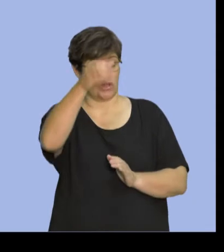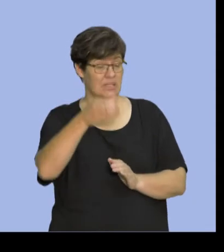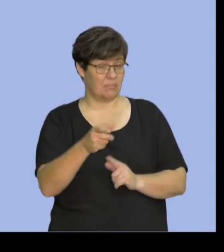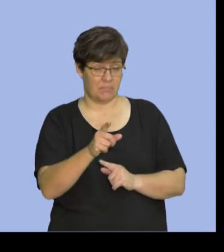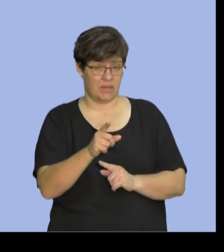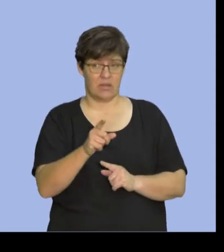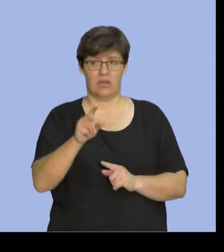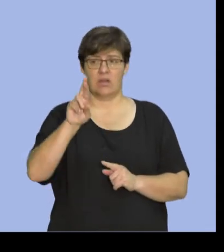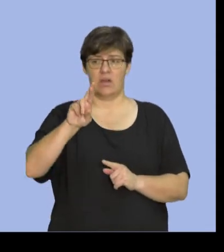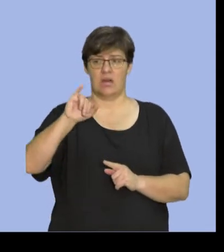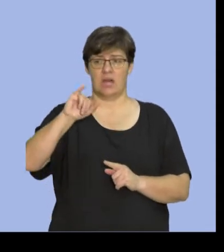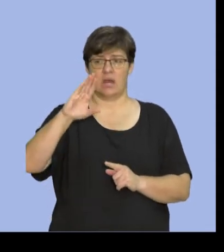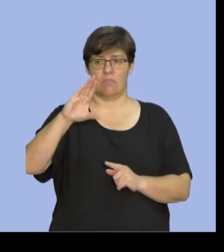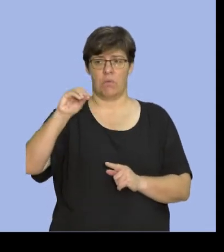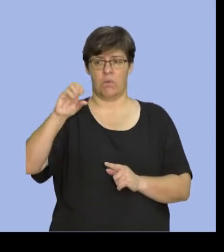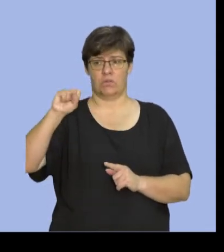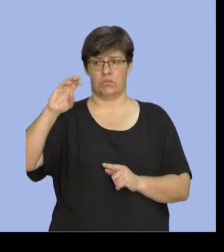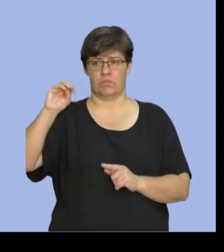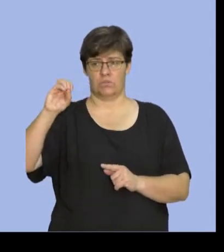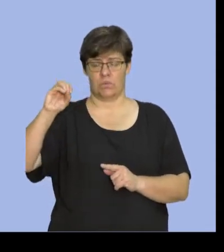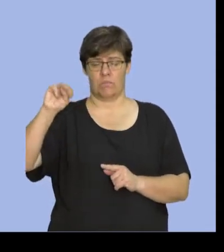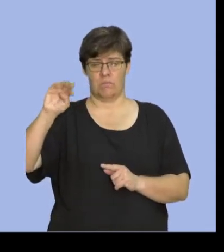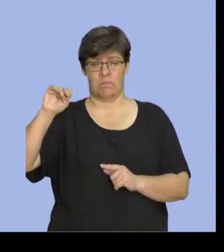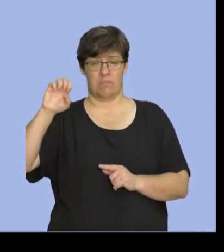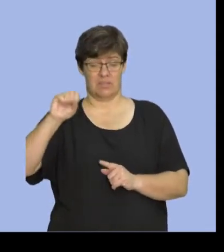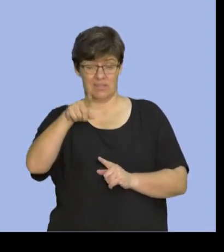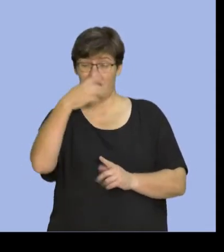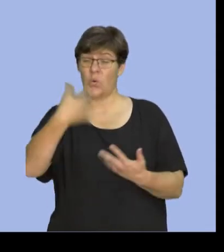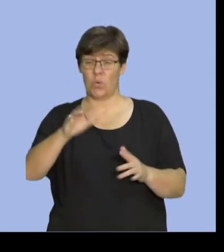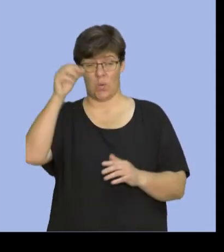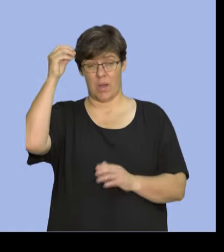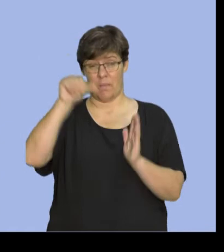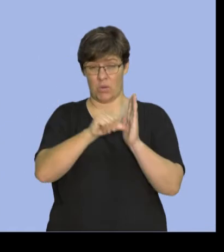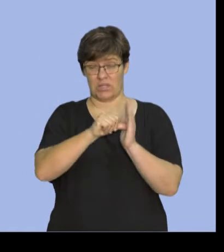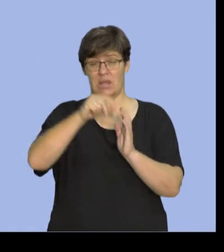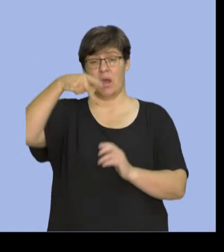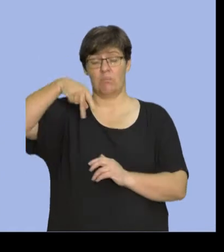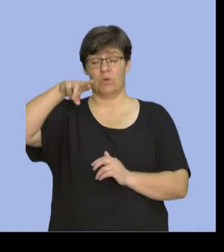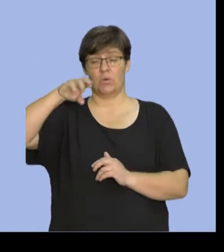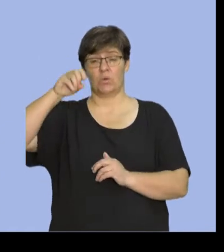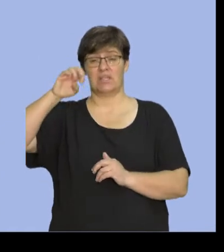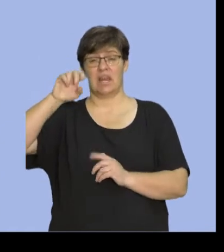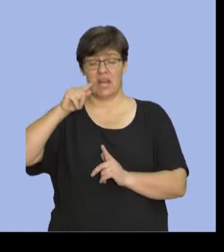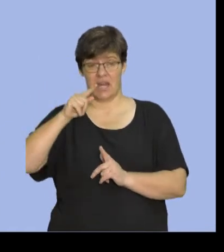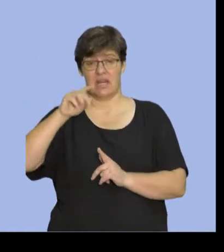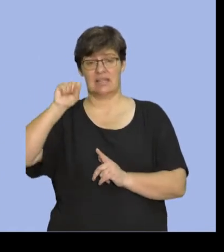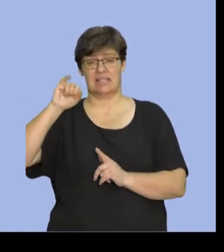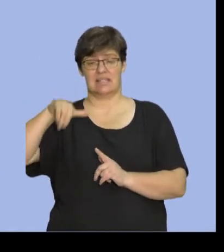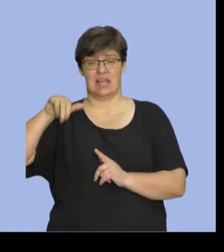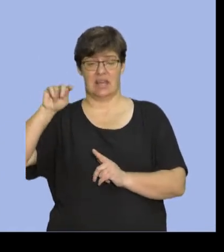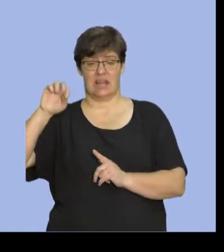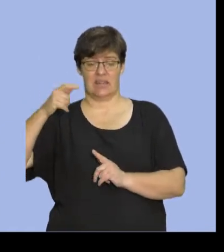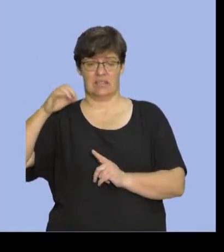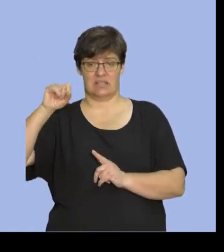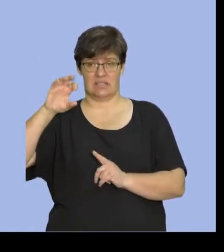organelle is the ribosome, which we need to remember is crucial to protein synthesis. A vacuole, which